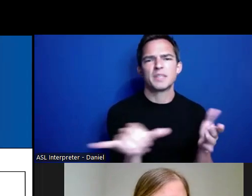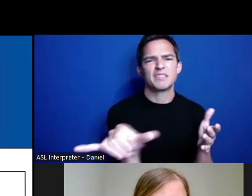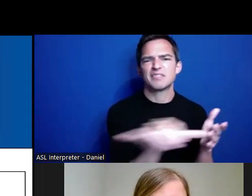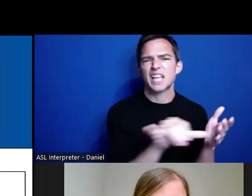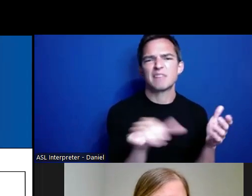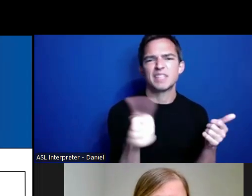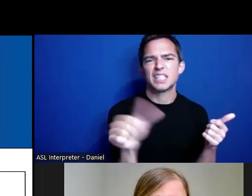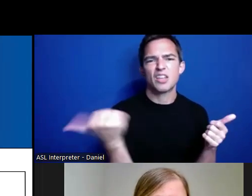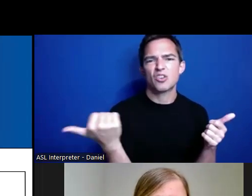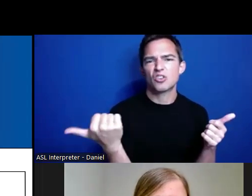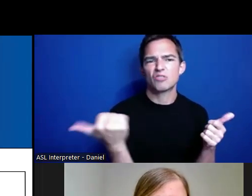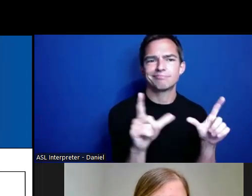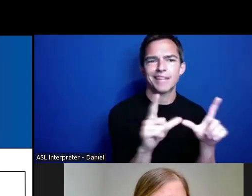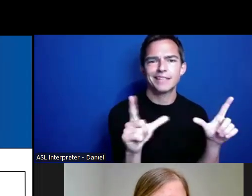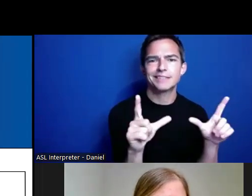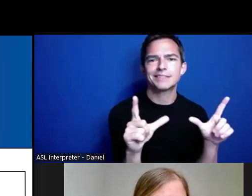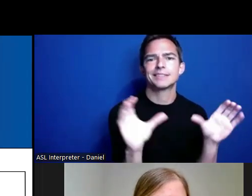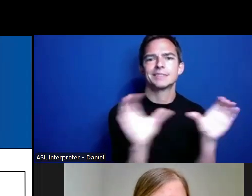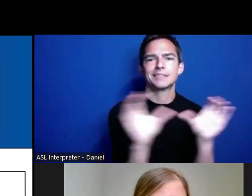certification or license. Or do we